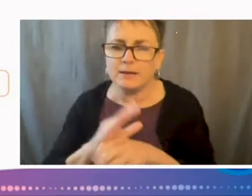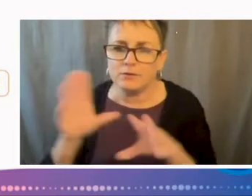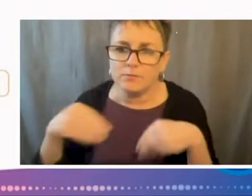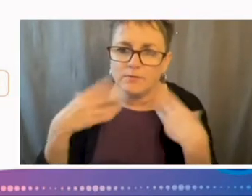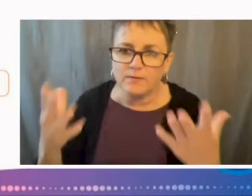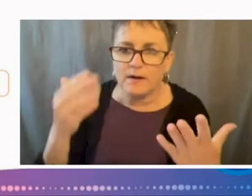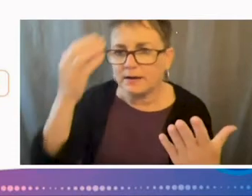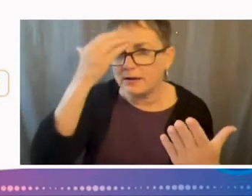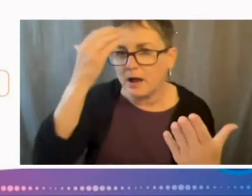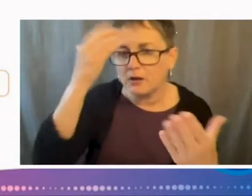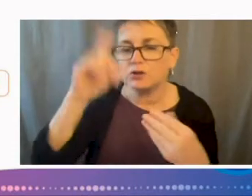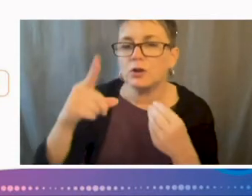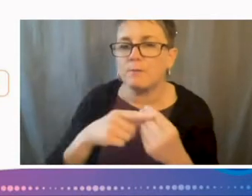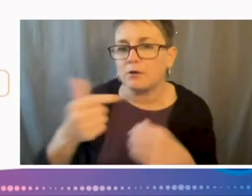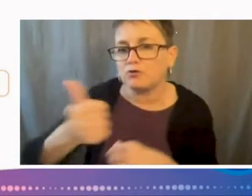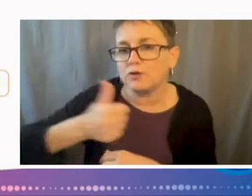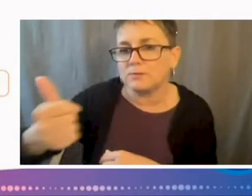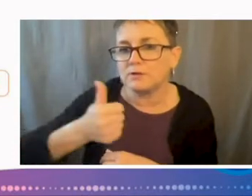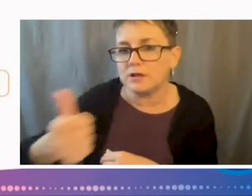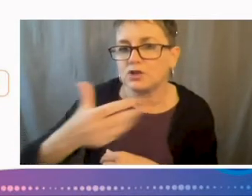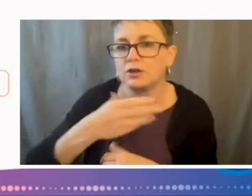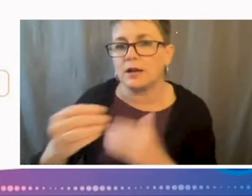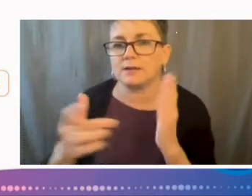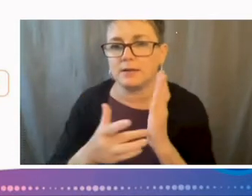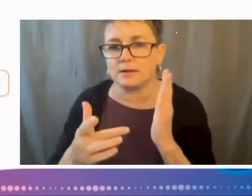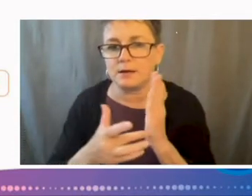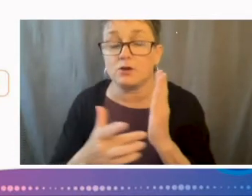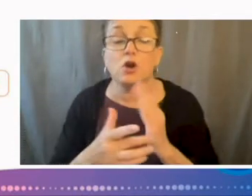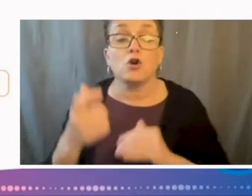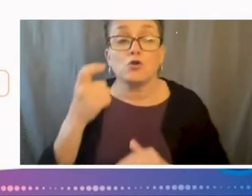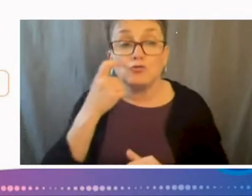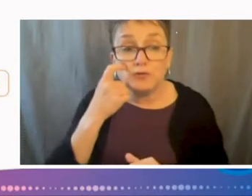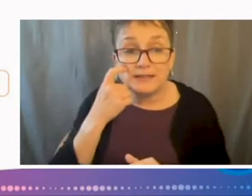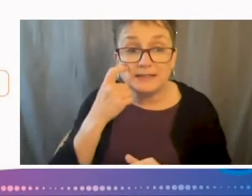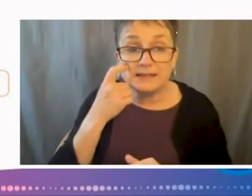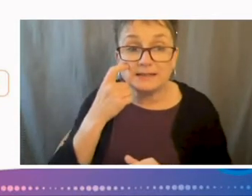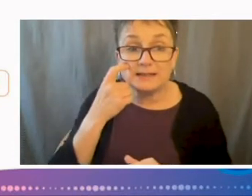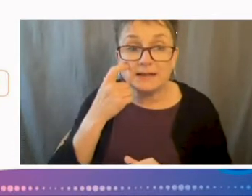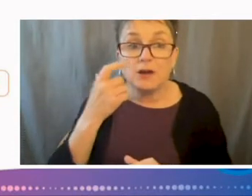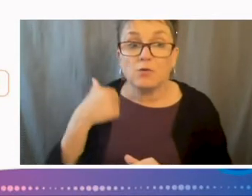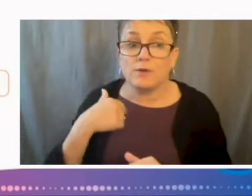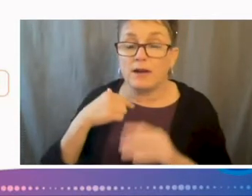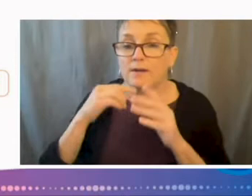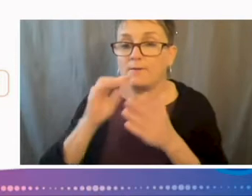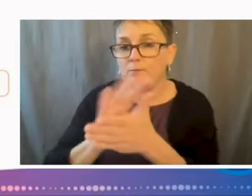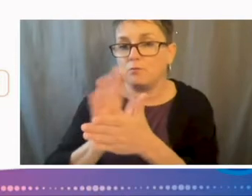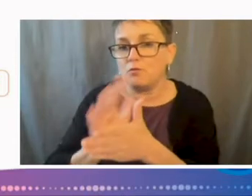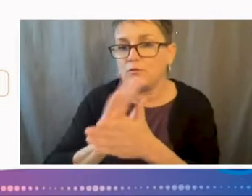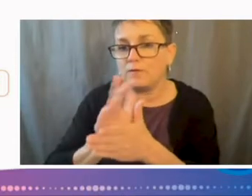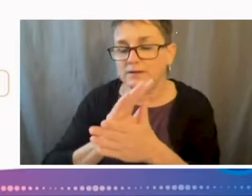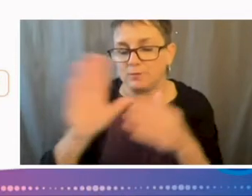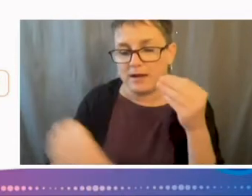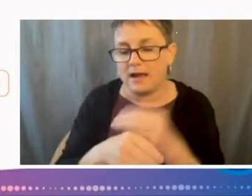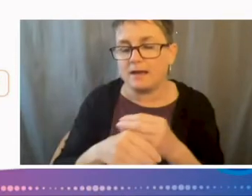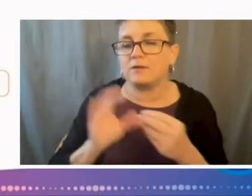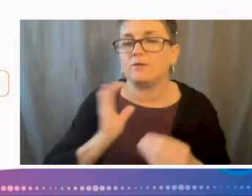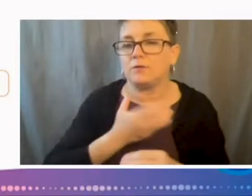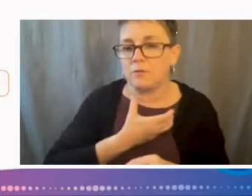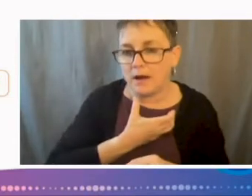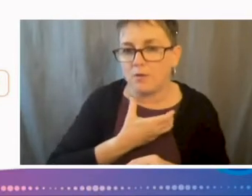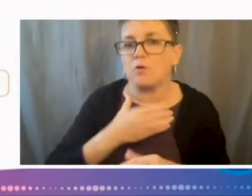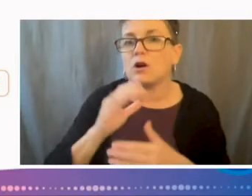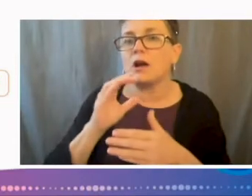and technology. Recently, our recordings of the webinars were added to the accessibility page on the New Jersey